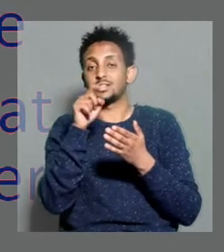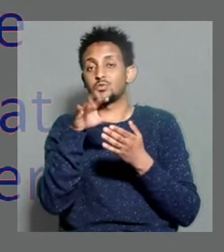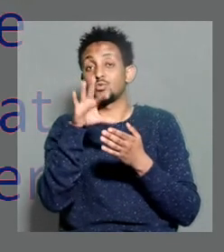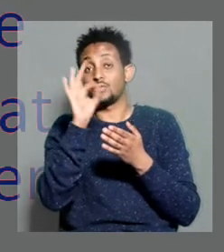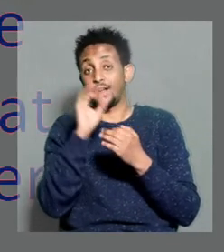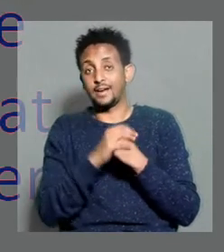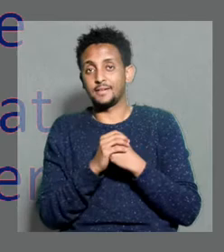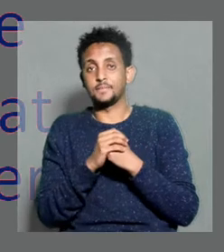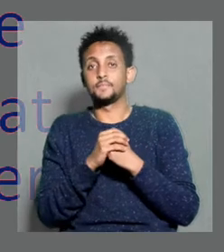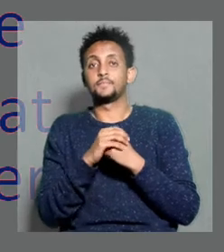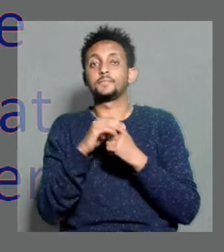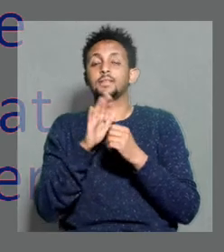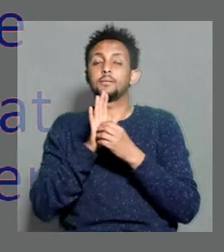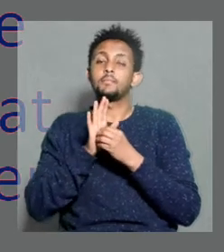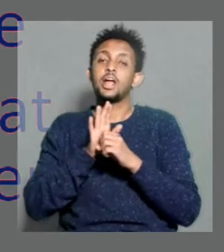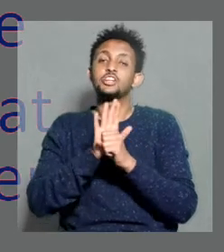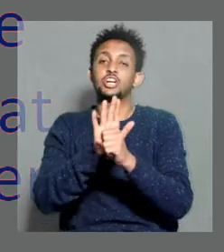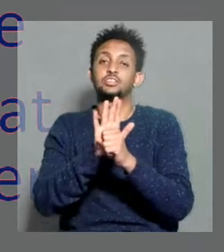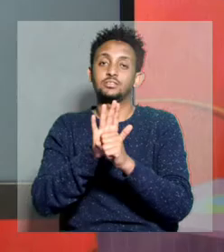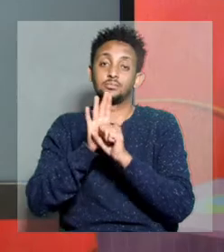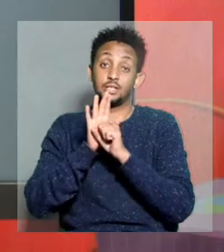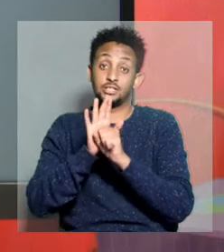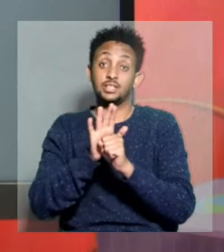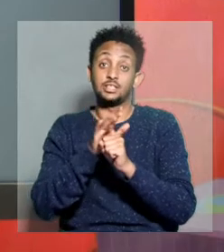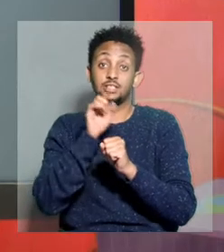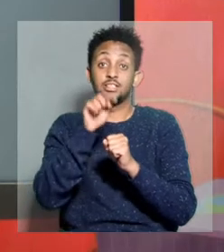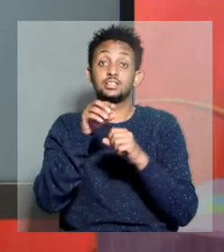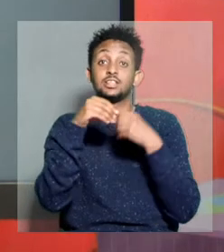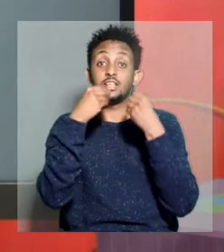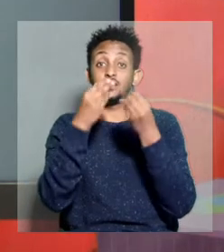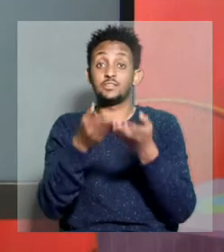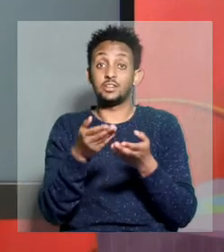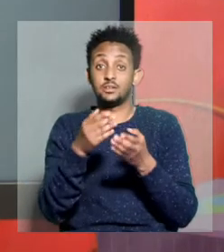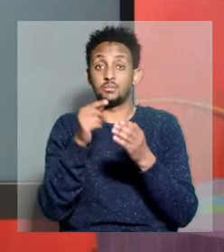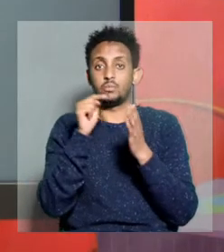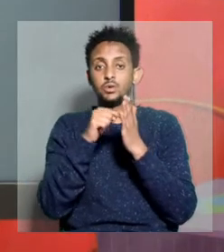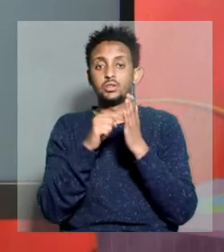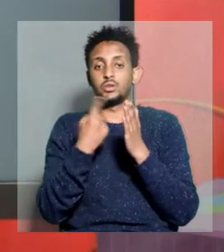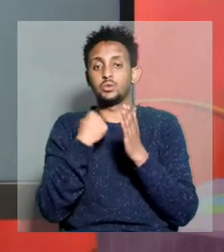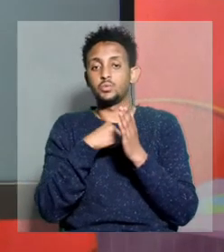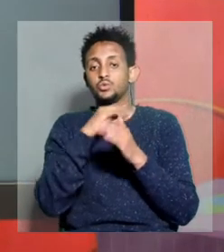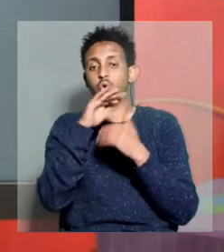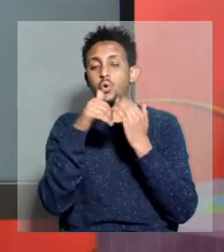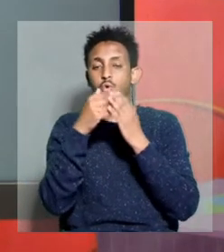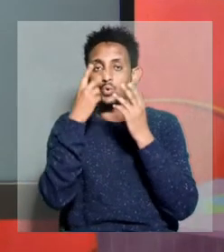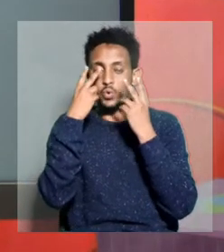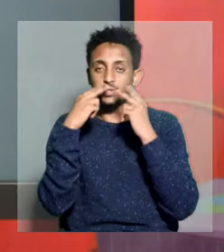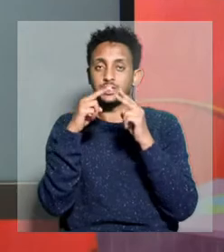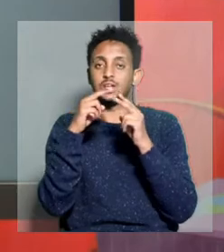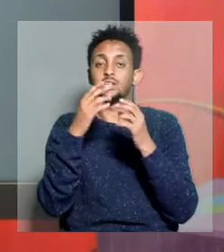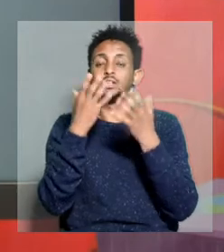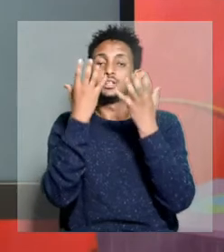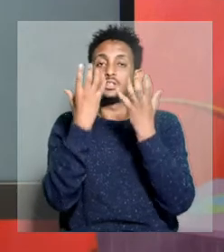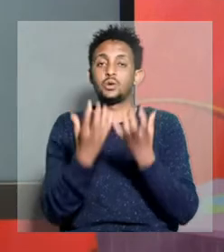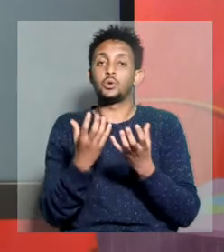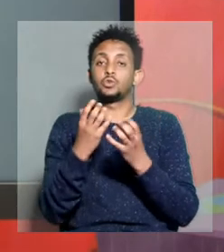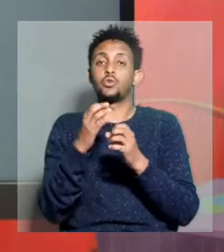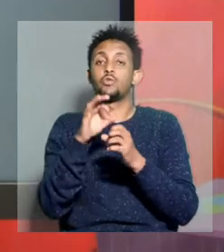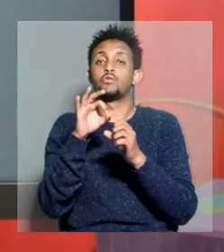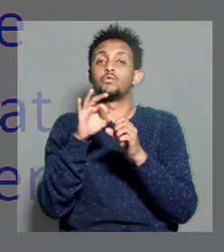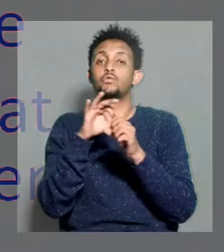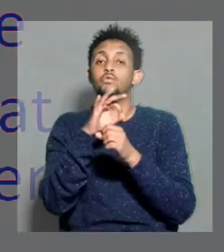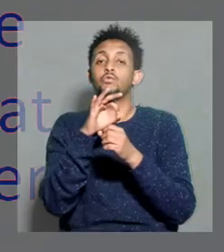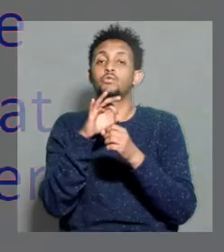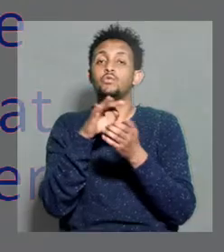find the pressure at a given point, you should have all considered the weight of the fluid above